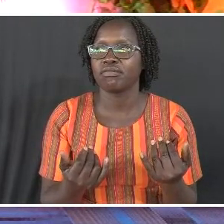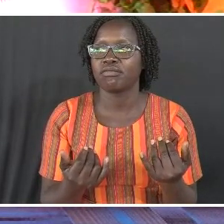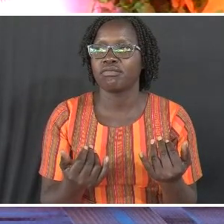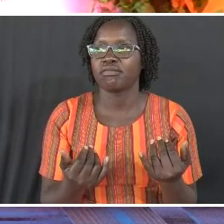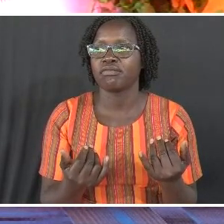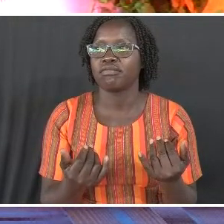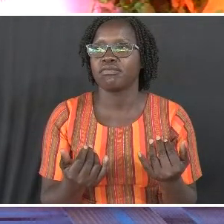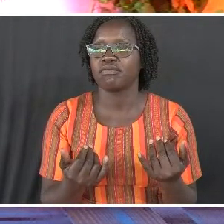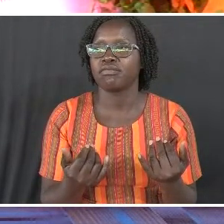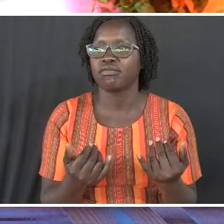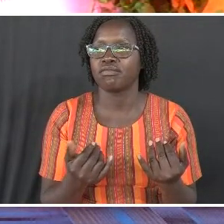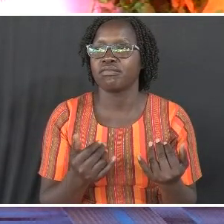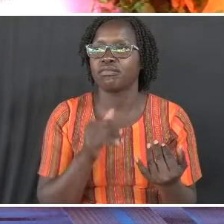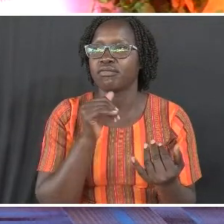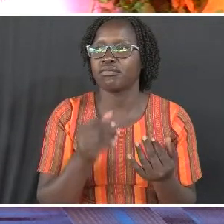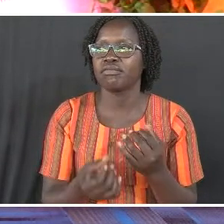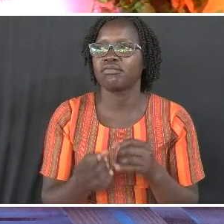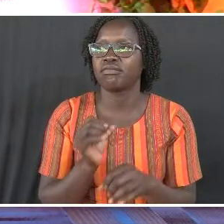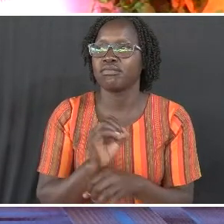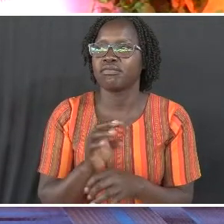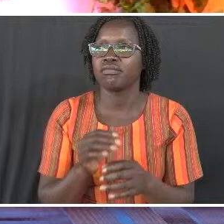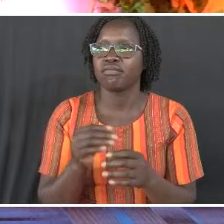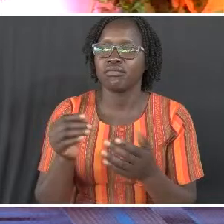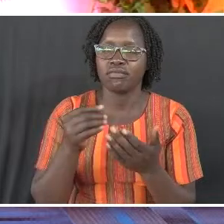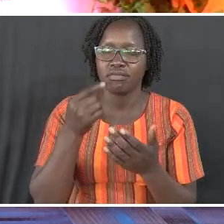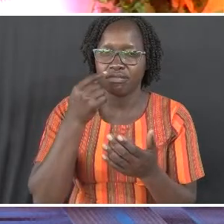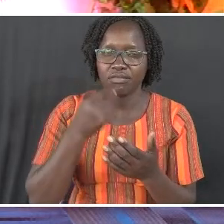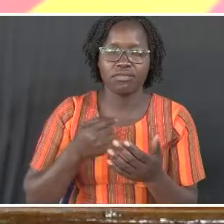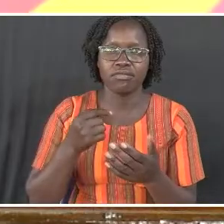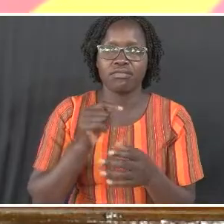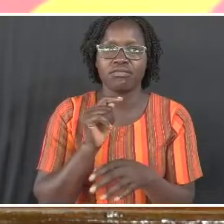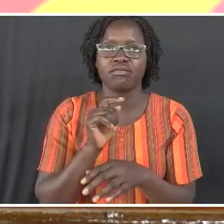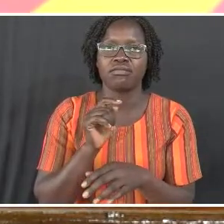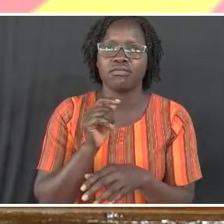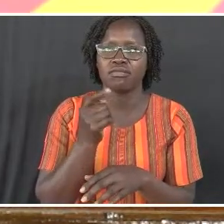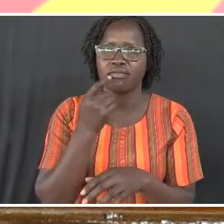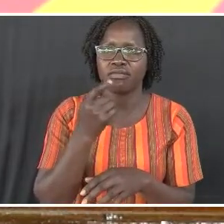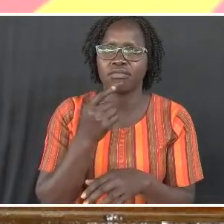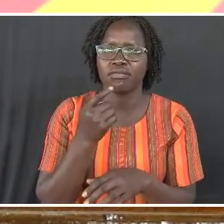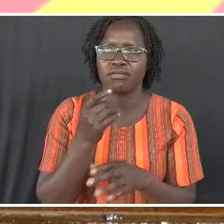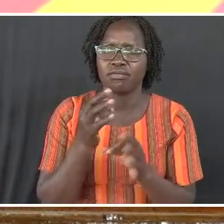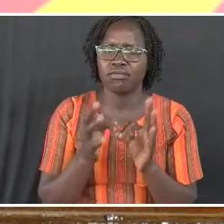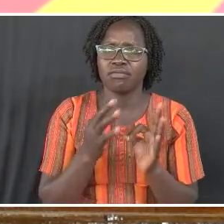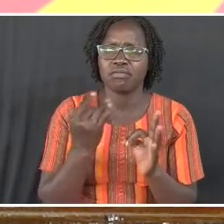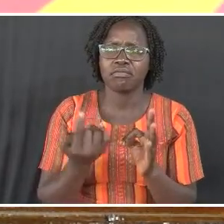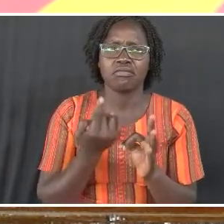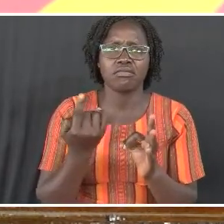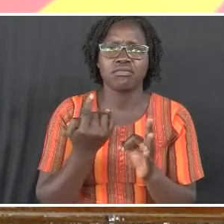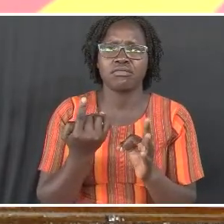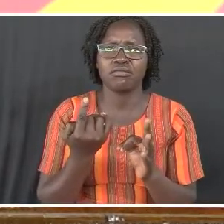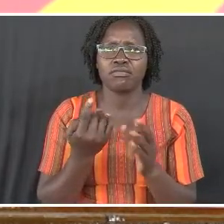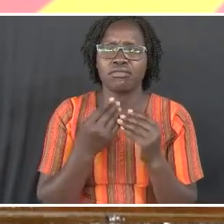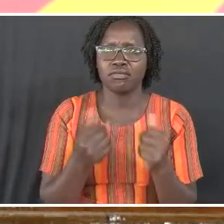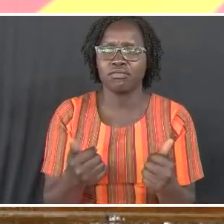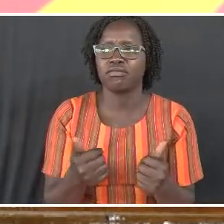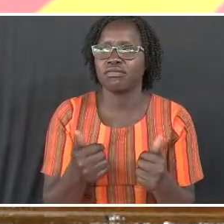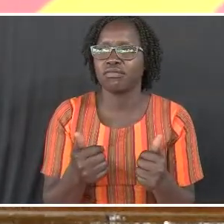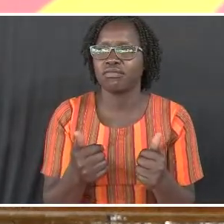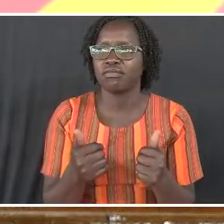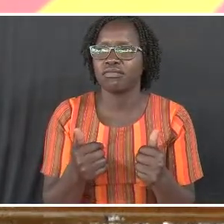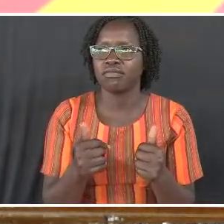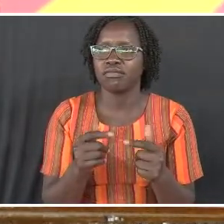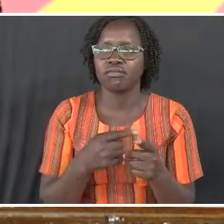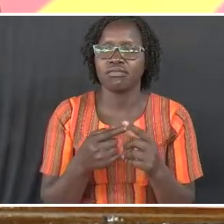don't advise you remove, unless you remove your teeth, unless now it's beyond being saved. That's when we remove